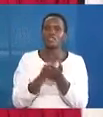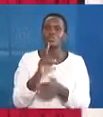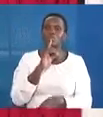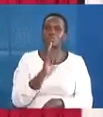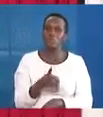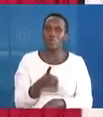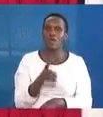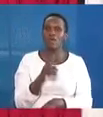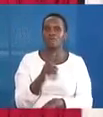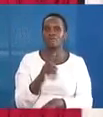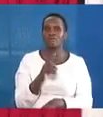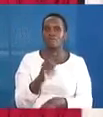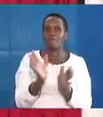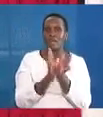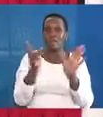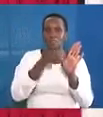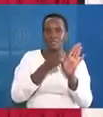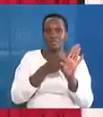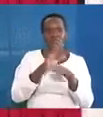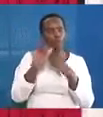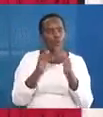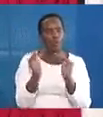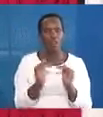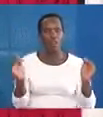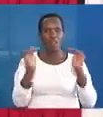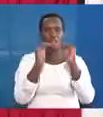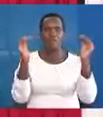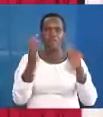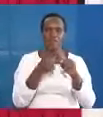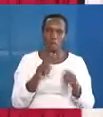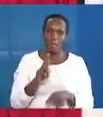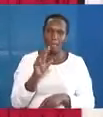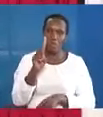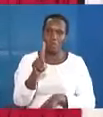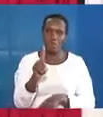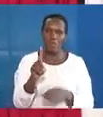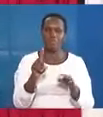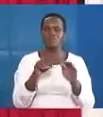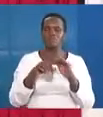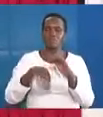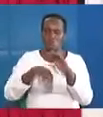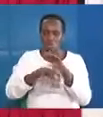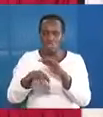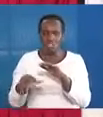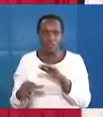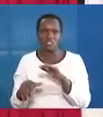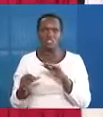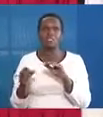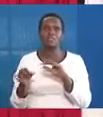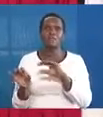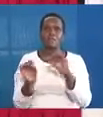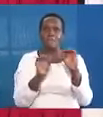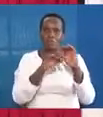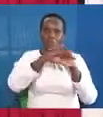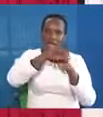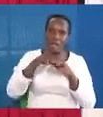at all levels, from the ward to the constituency, to the county,